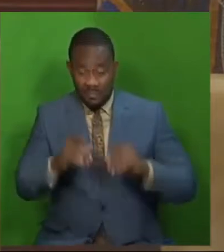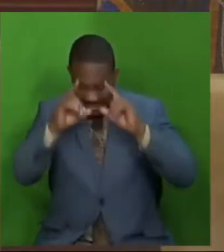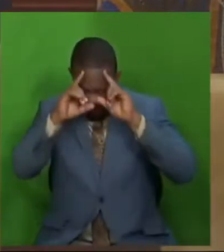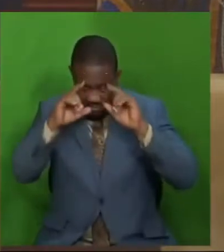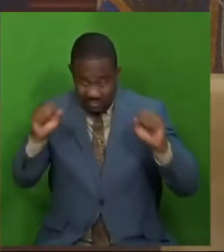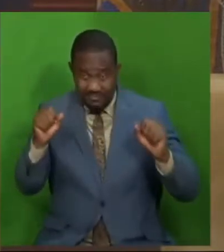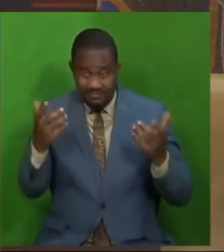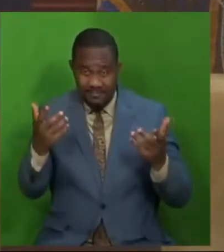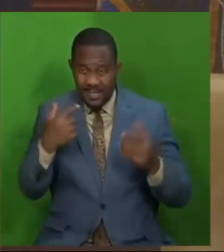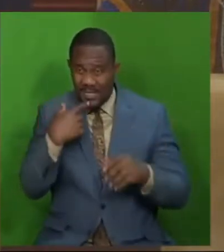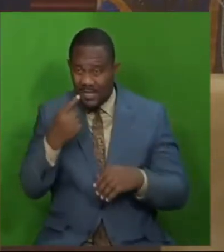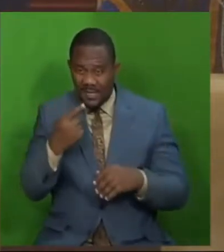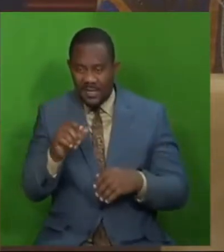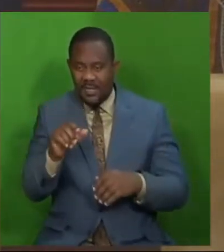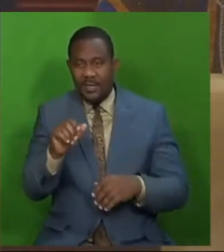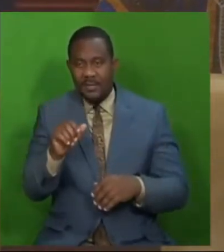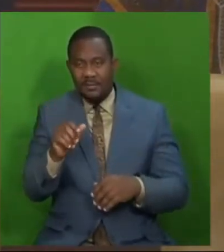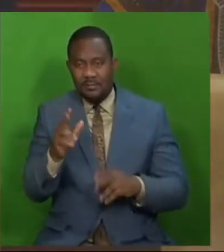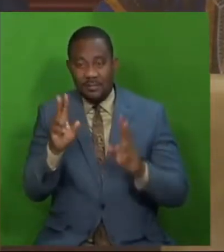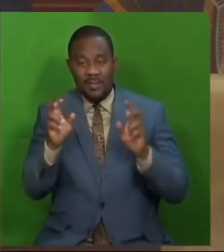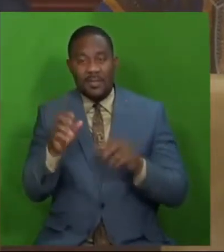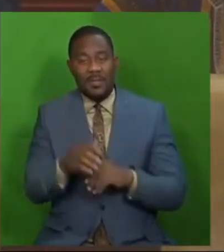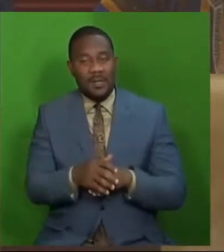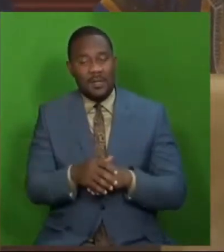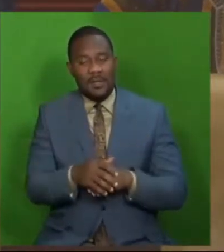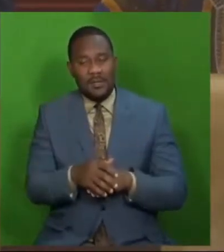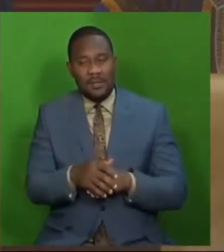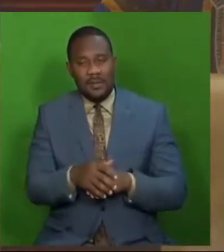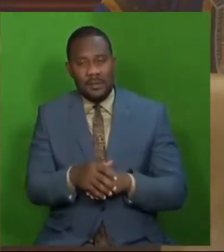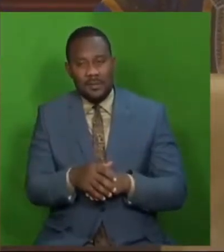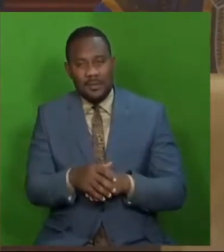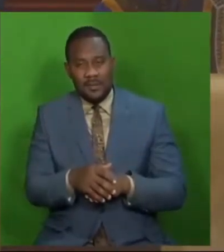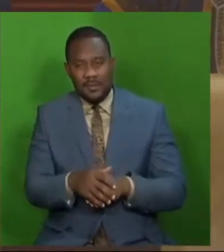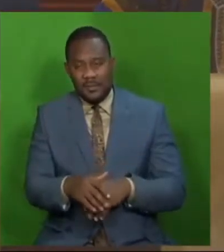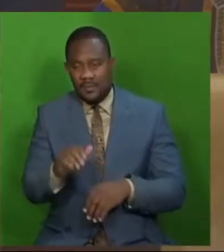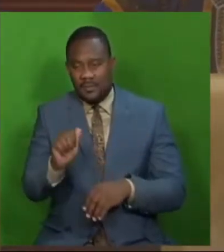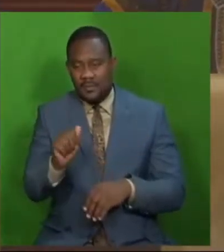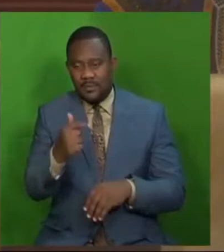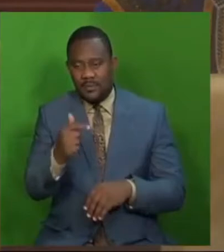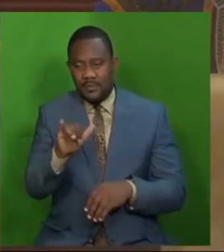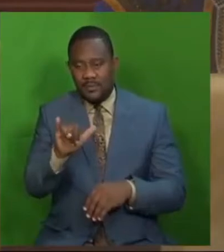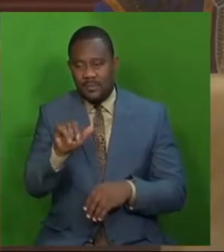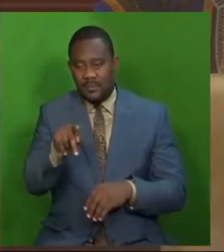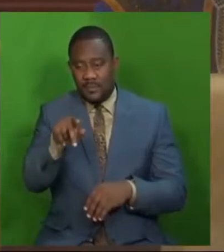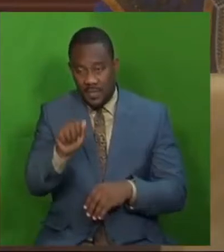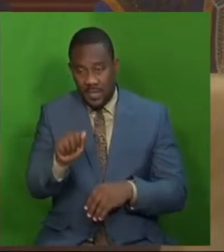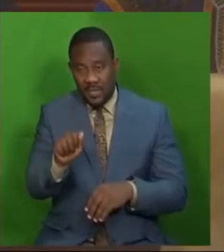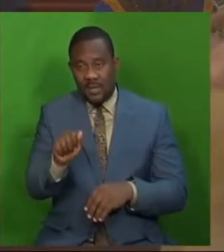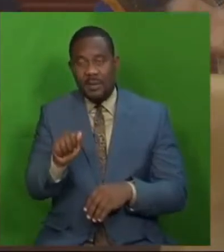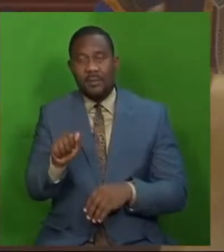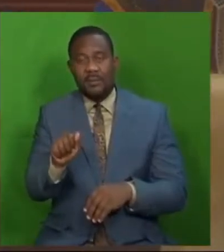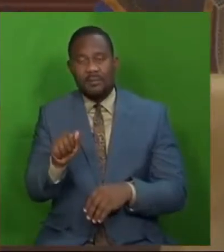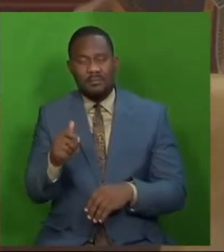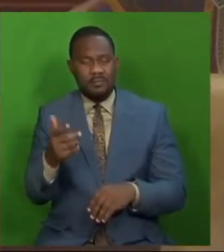a Japa to enable you collateralize royalties from gold again. So where are